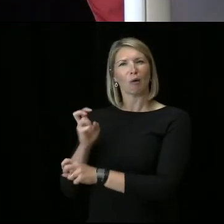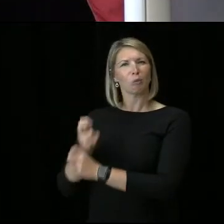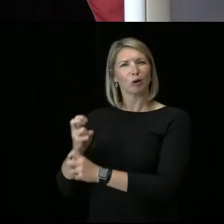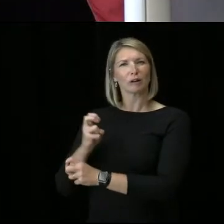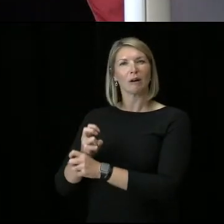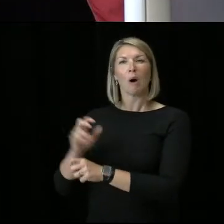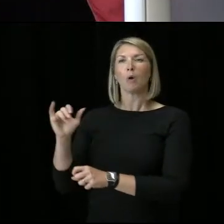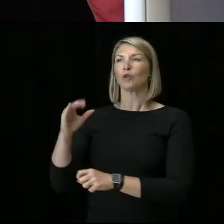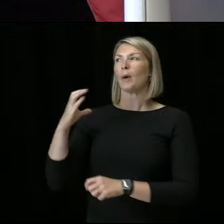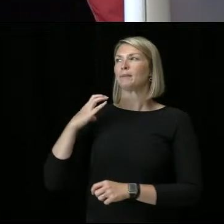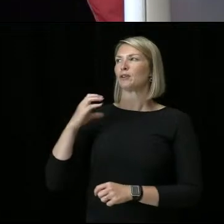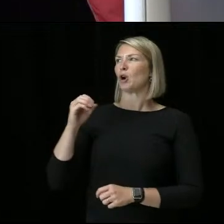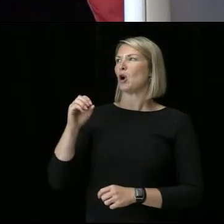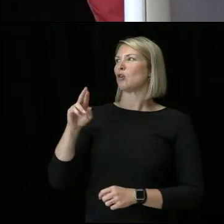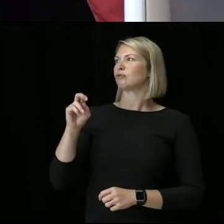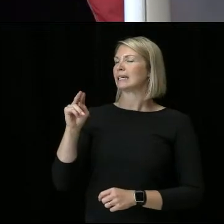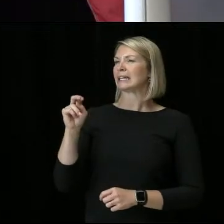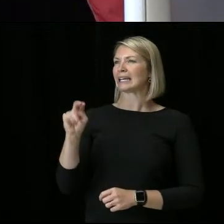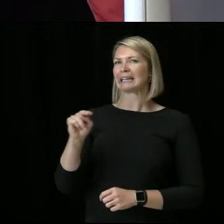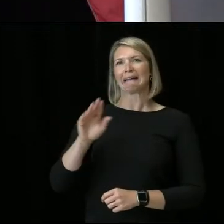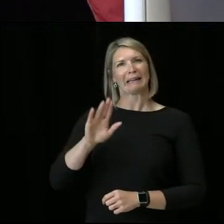for your relentless, ruthless